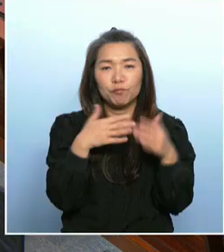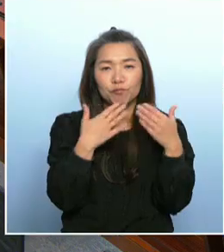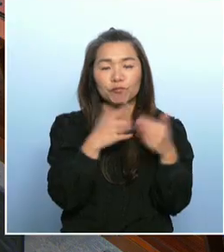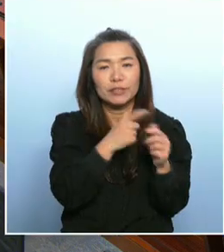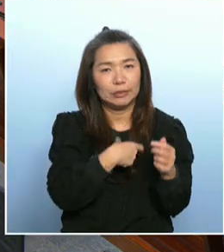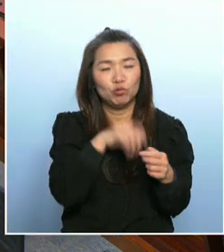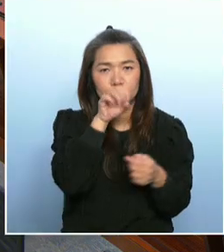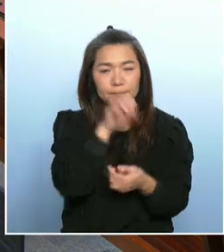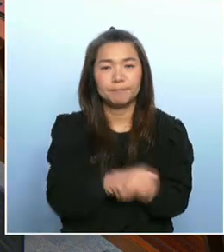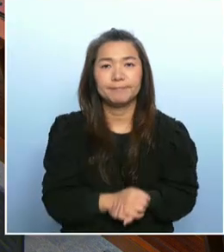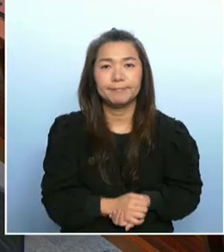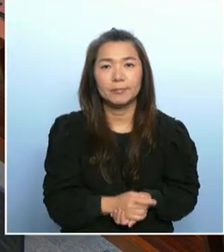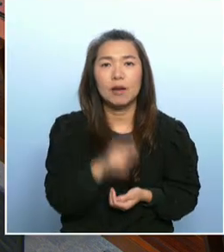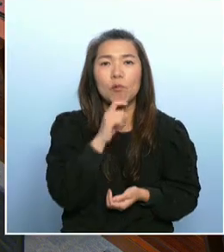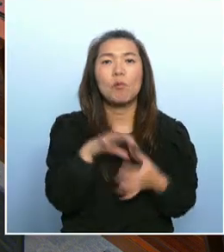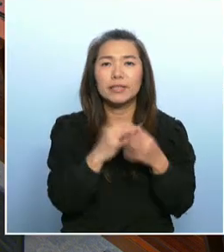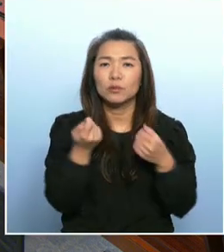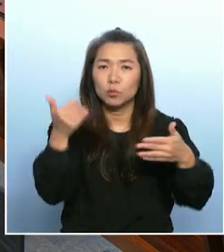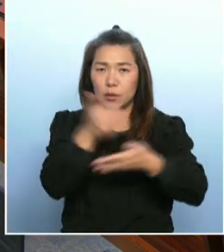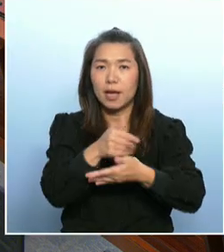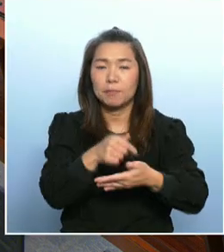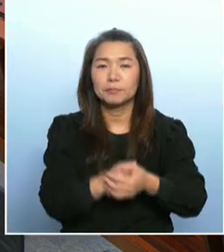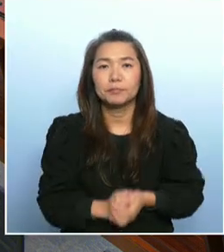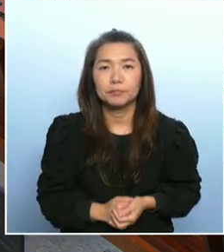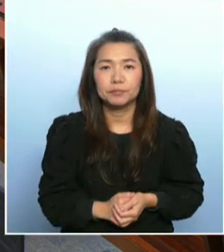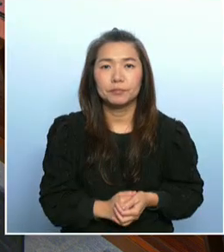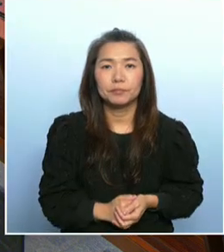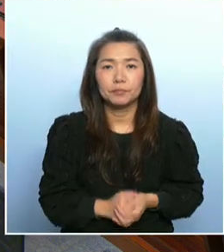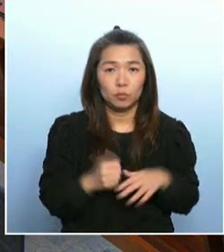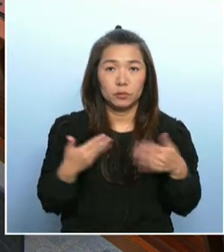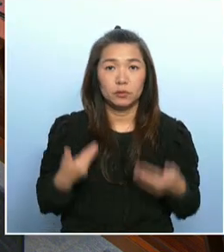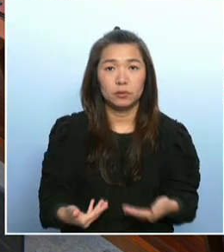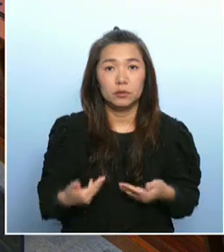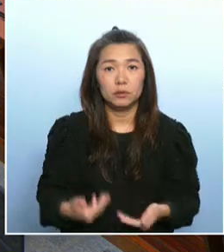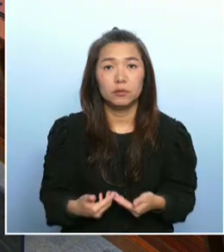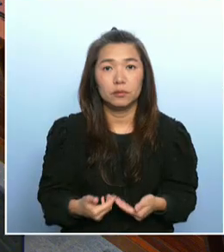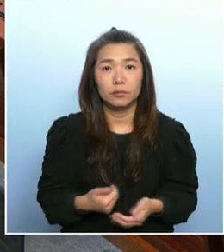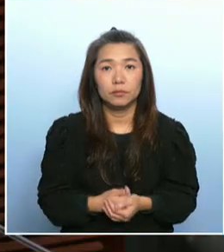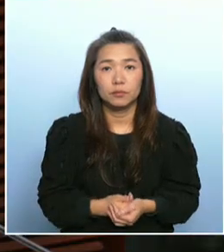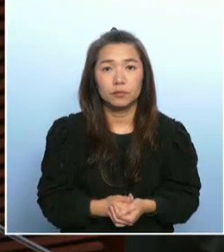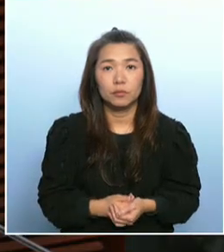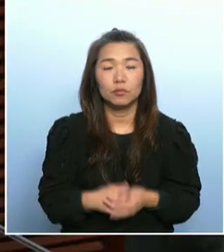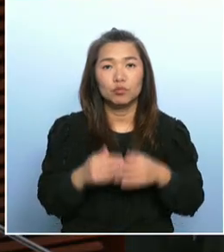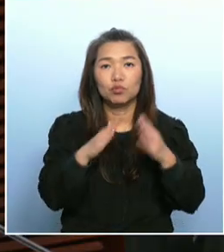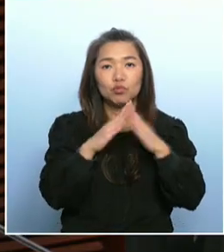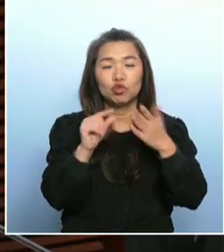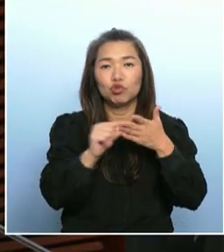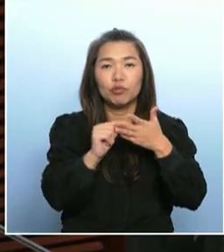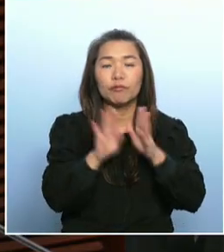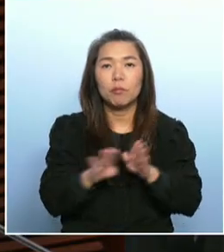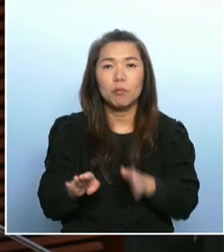Thank you, Ms. Kong, for the question regarding the Siu Lam Integrated Rehabilitation Services